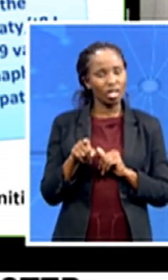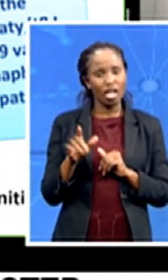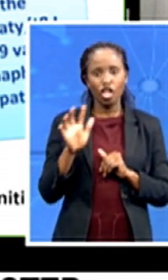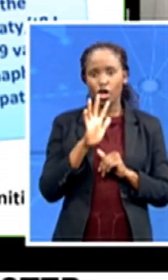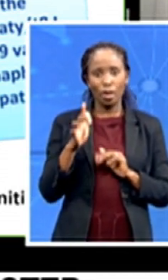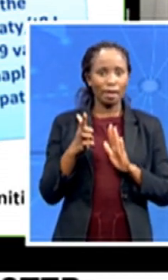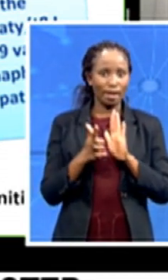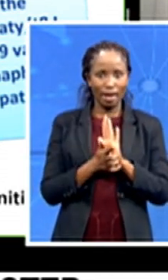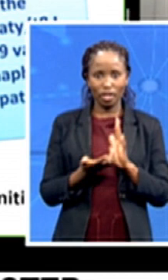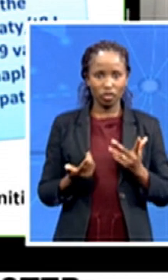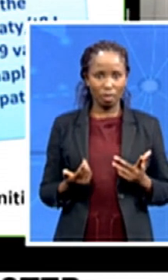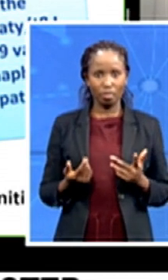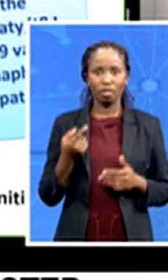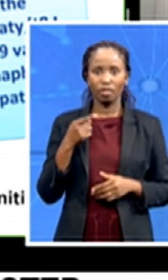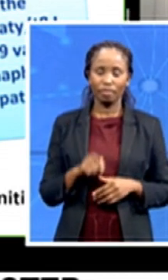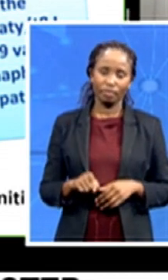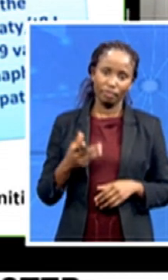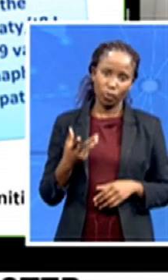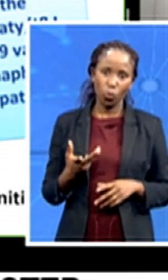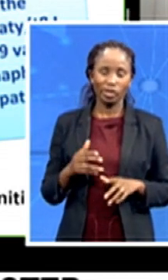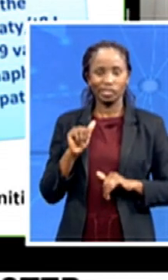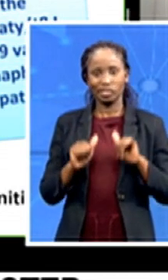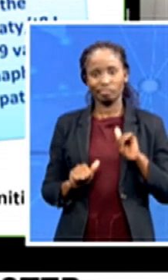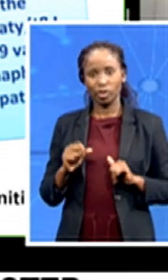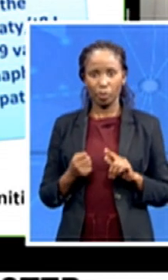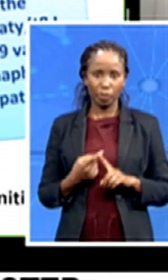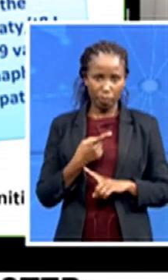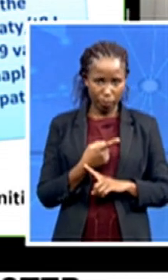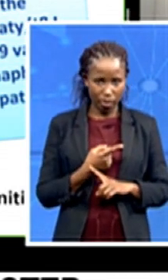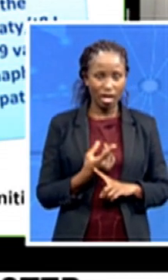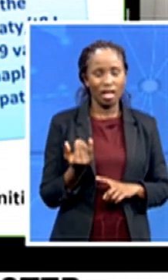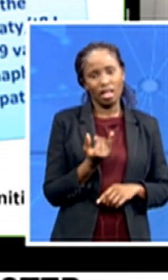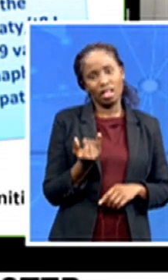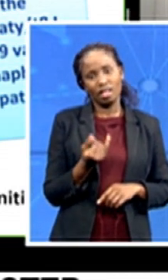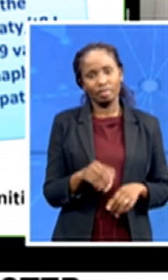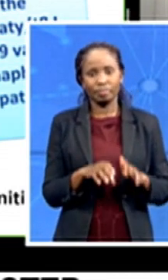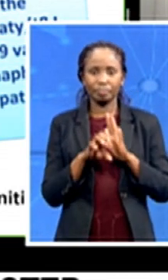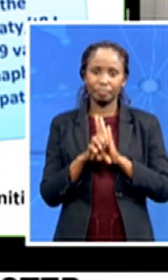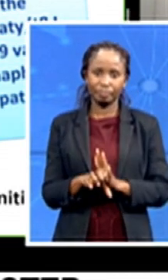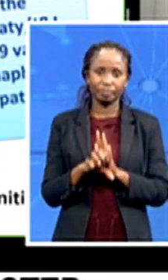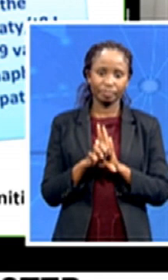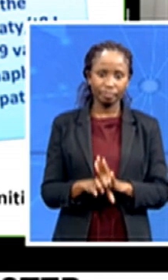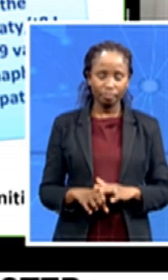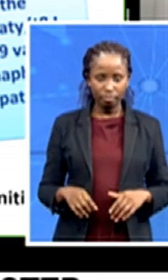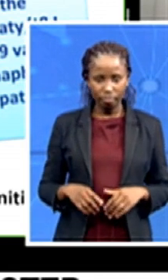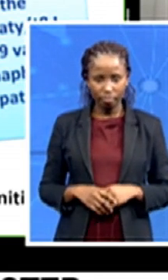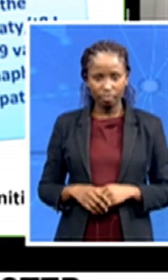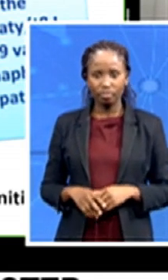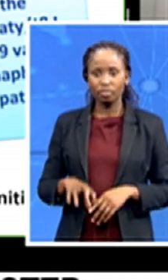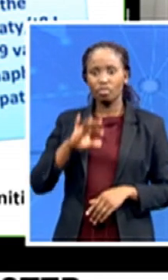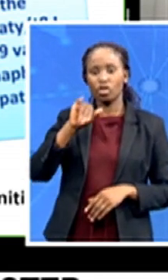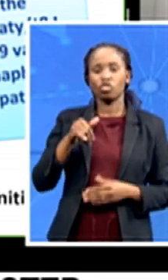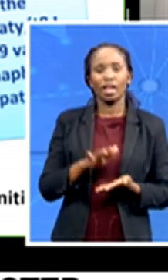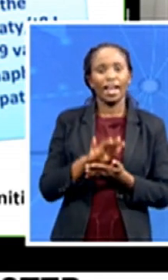causality assessment. So an example question is, did the Comirnaty or the J&J COVID-19 vaccine